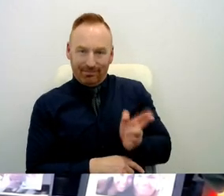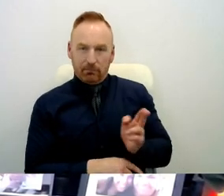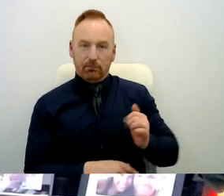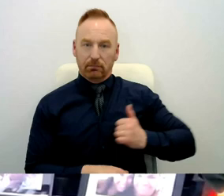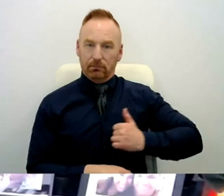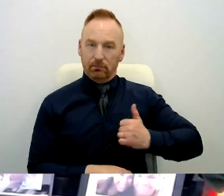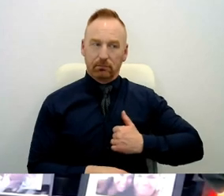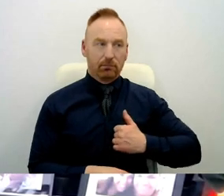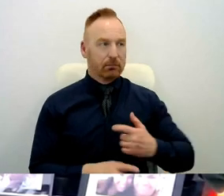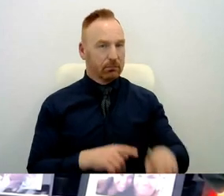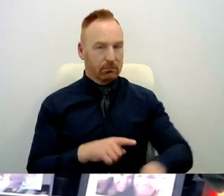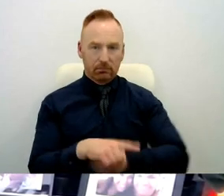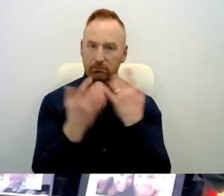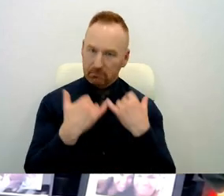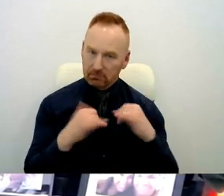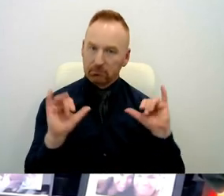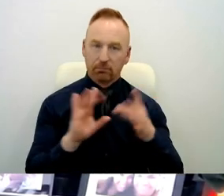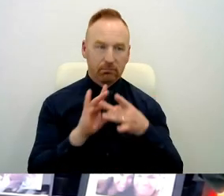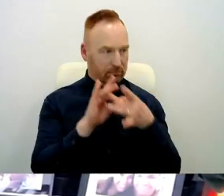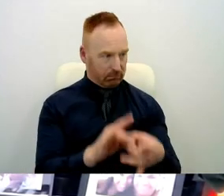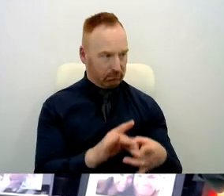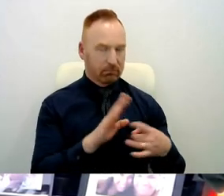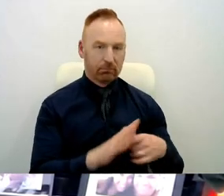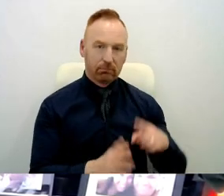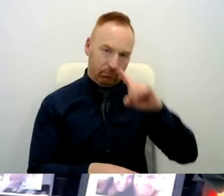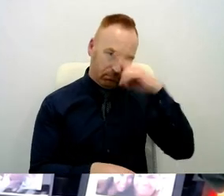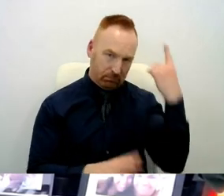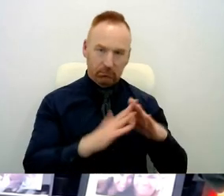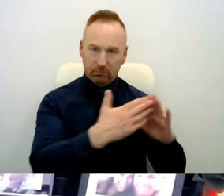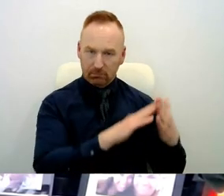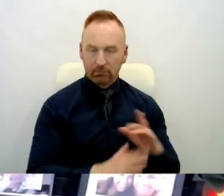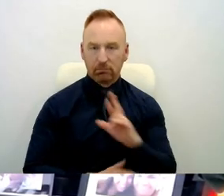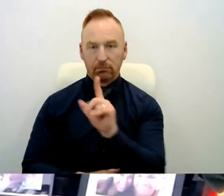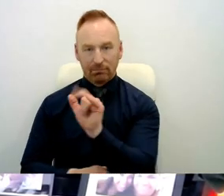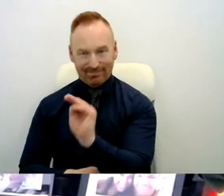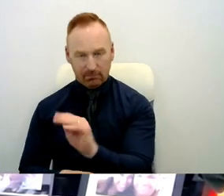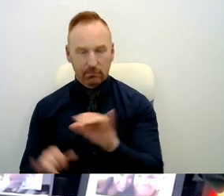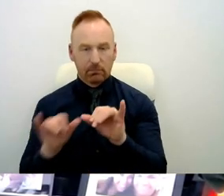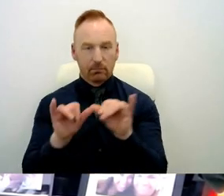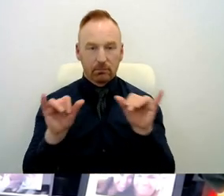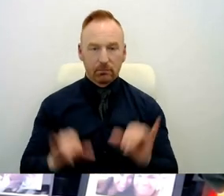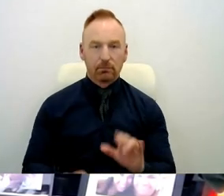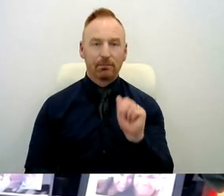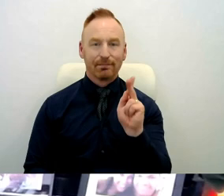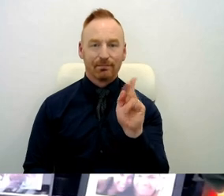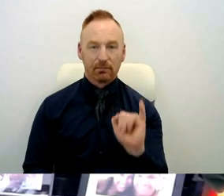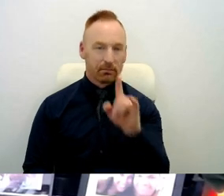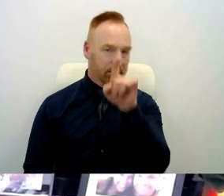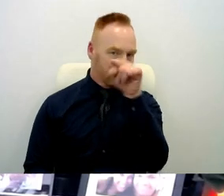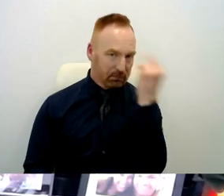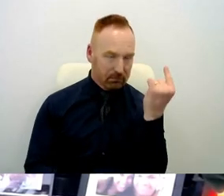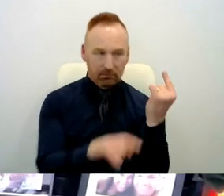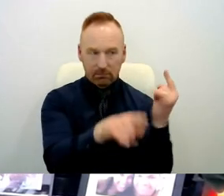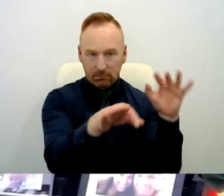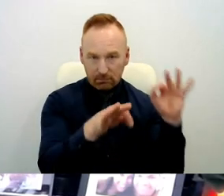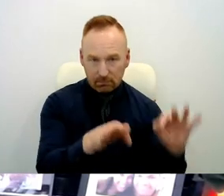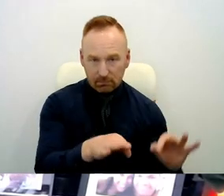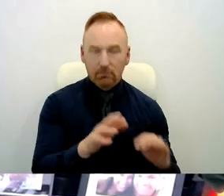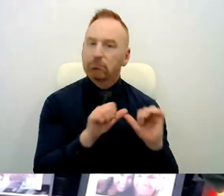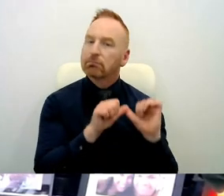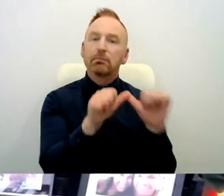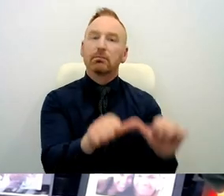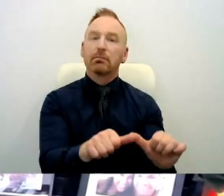history in Canada is still felt today by the Black community. Racism, systemic anti-Blackness, as you've